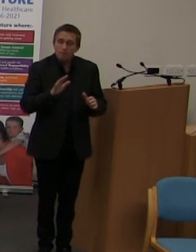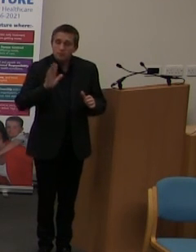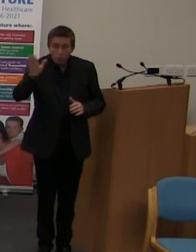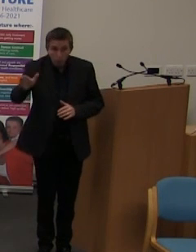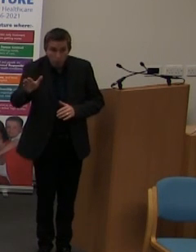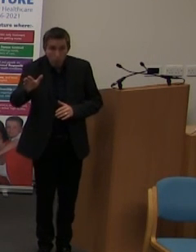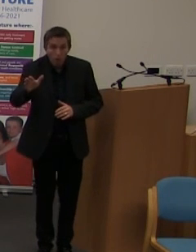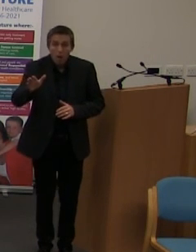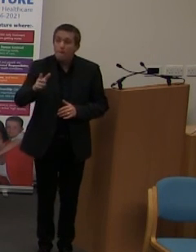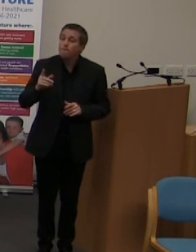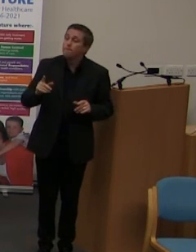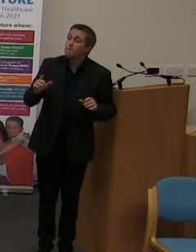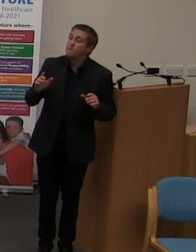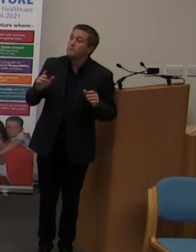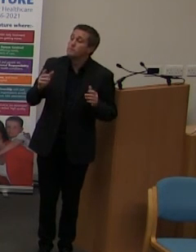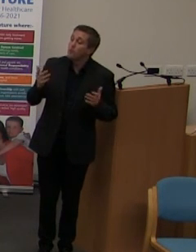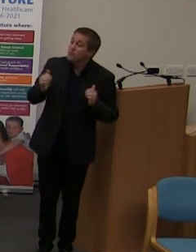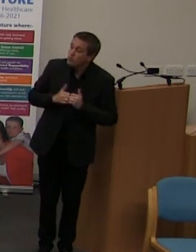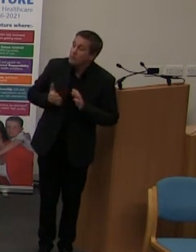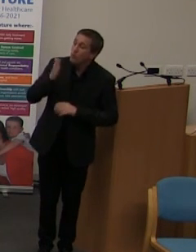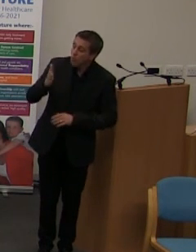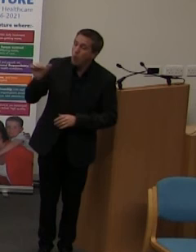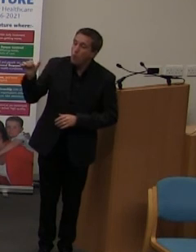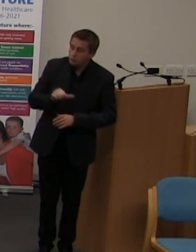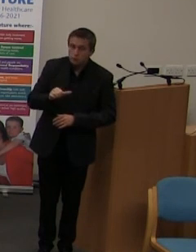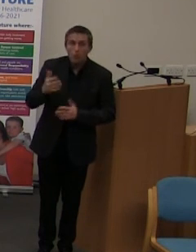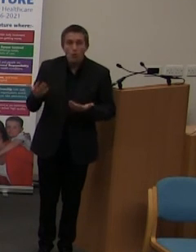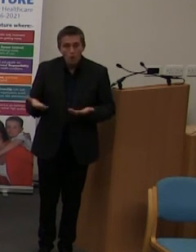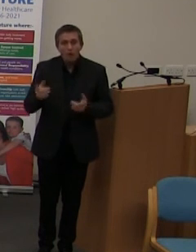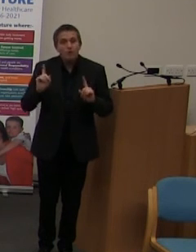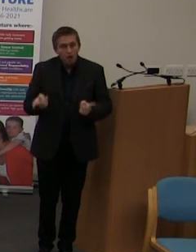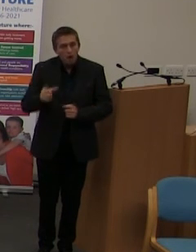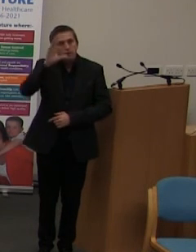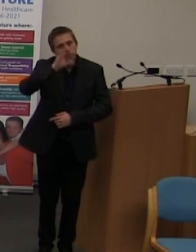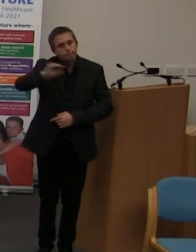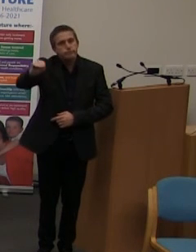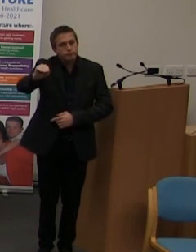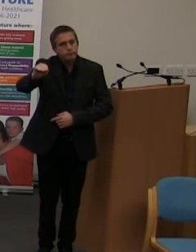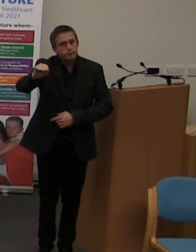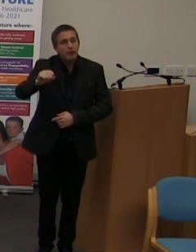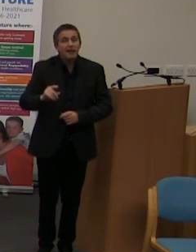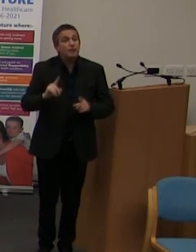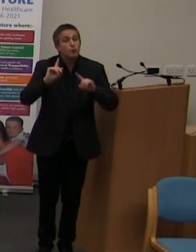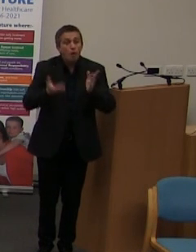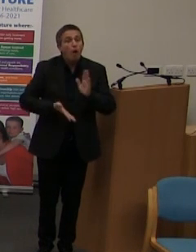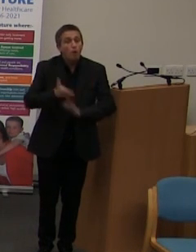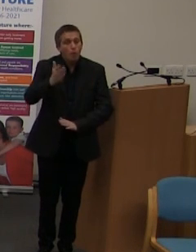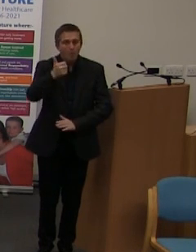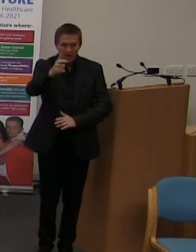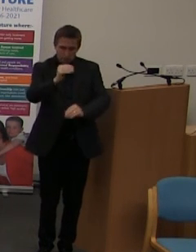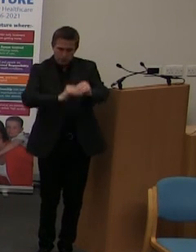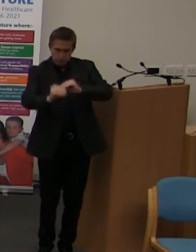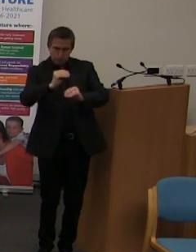an appointment, to either turn up or contact us and say they can't, and then we can reappoint someone else. So I